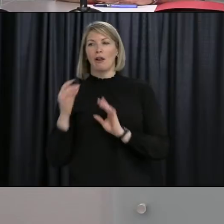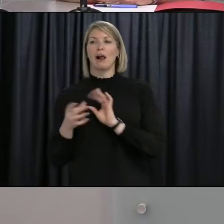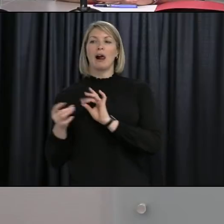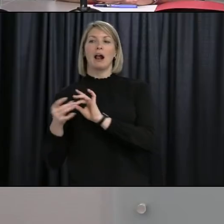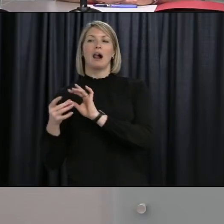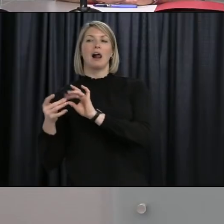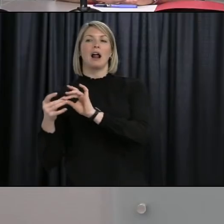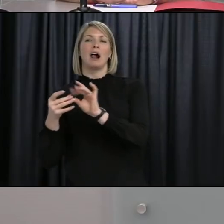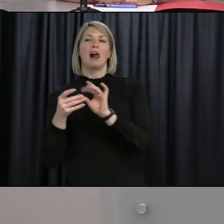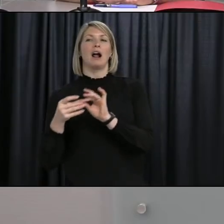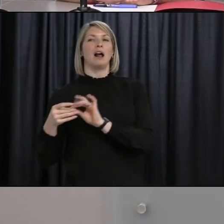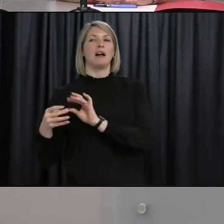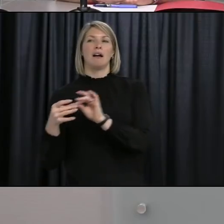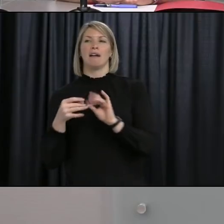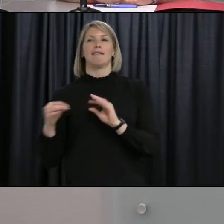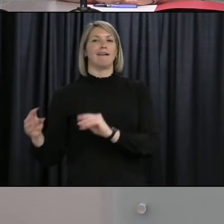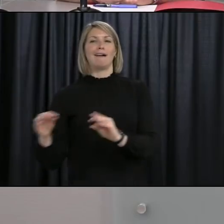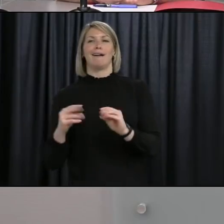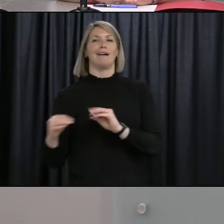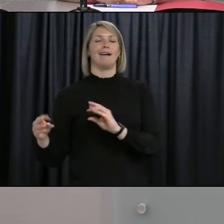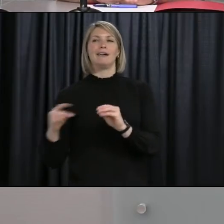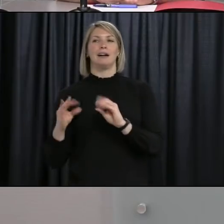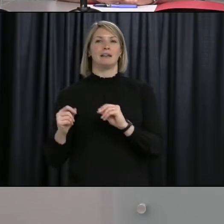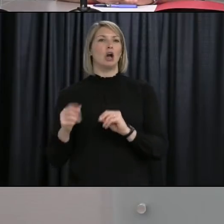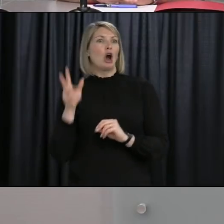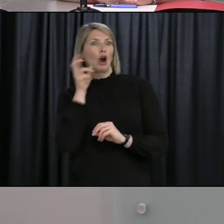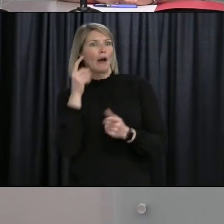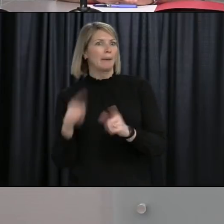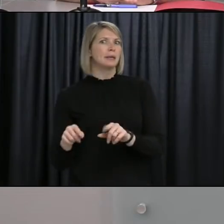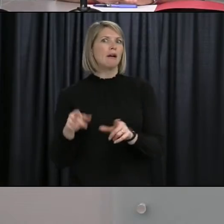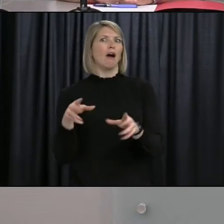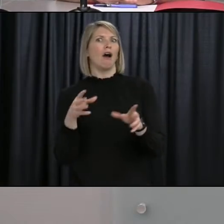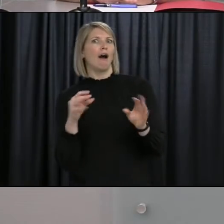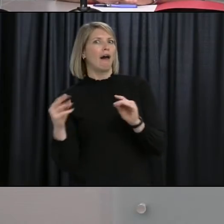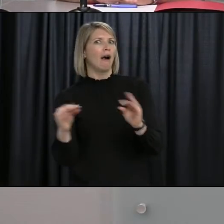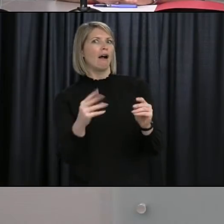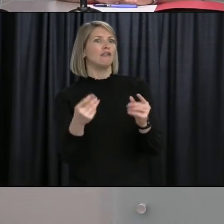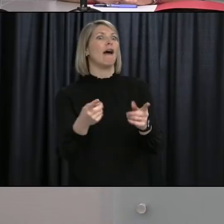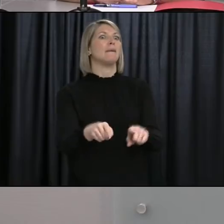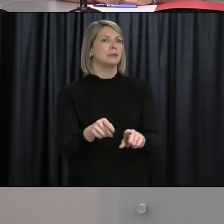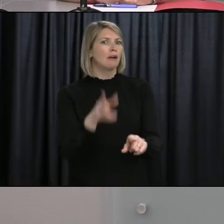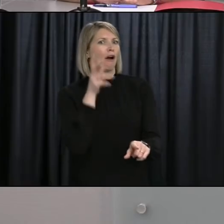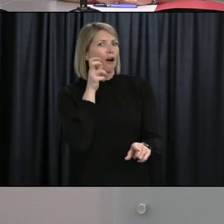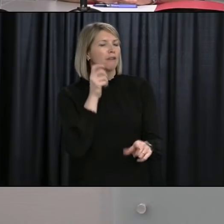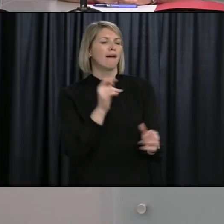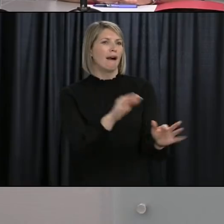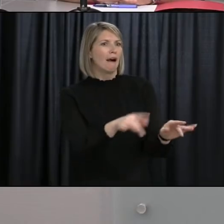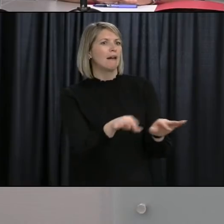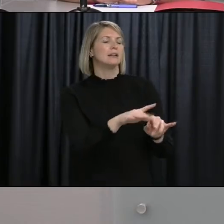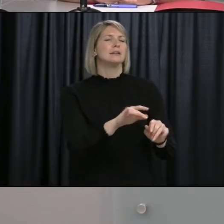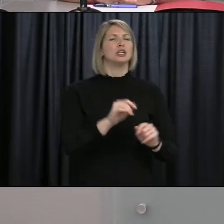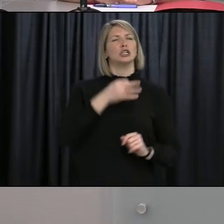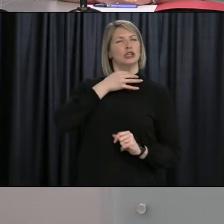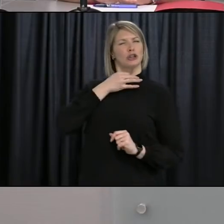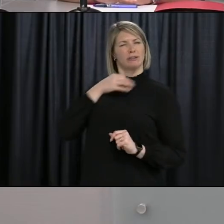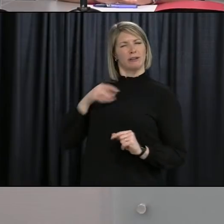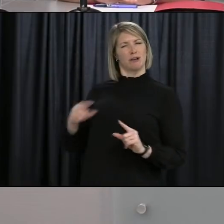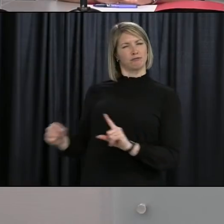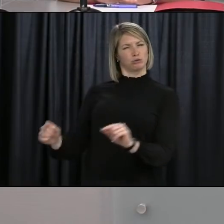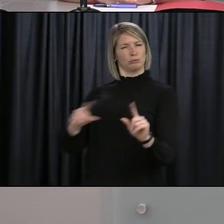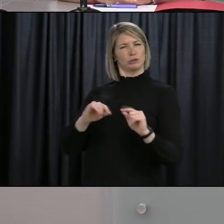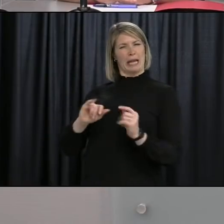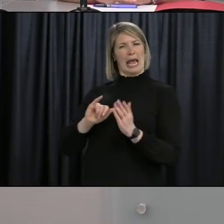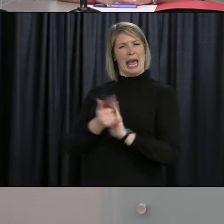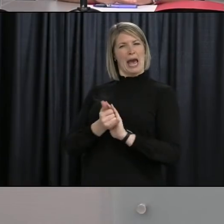from somebody that these things were happening and have been happening. What kind of an impact does that have when people are sharing that kind of